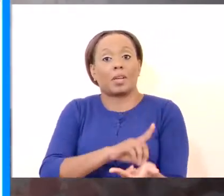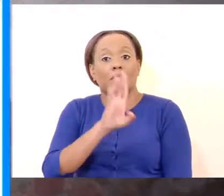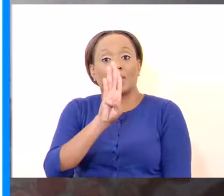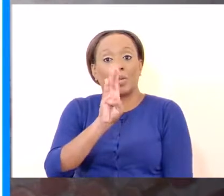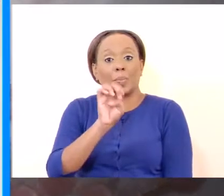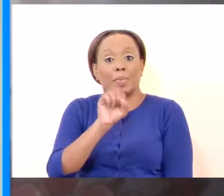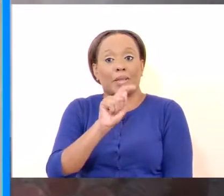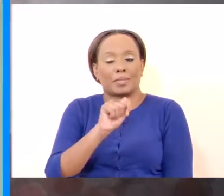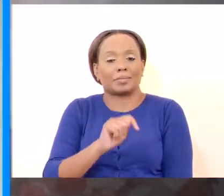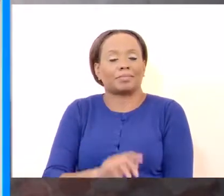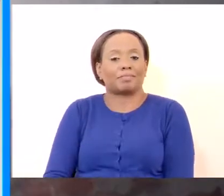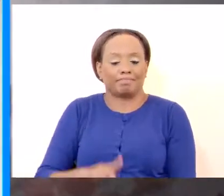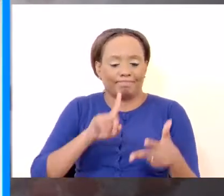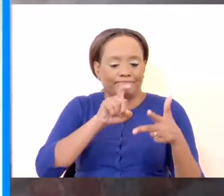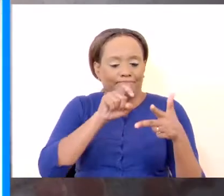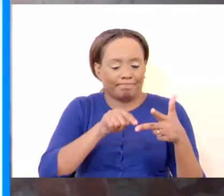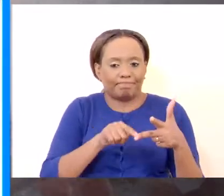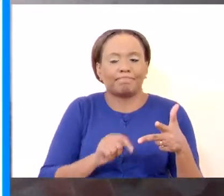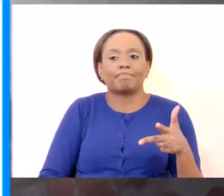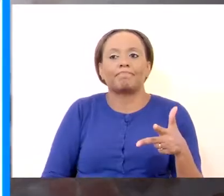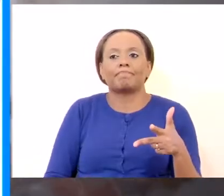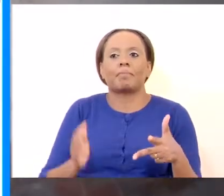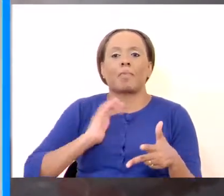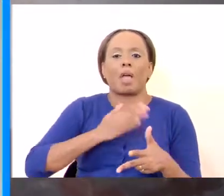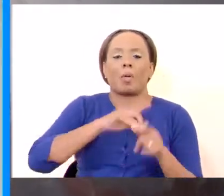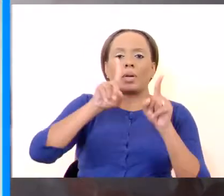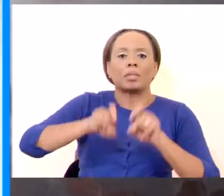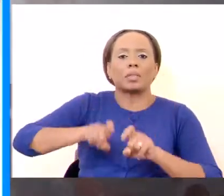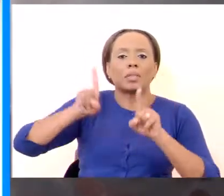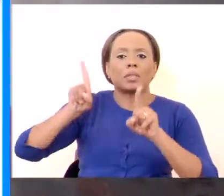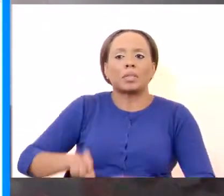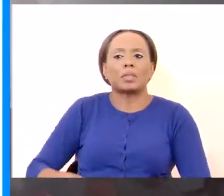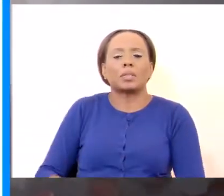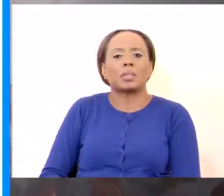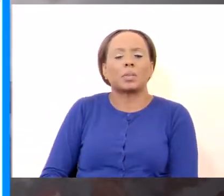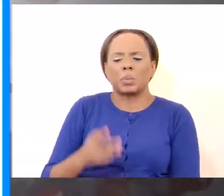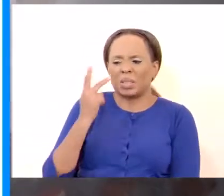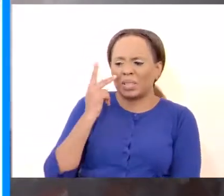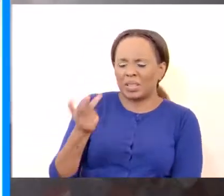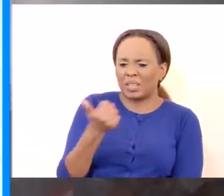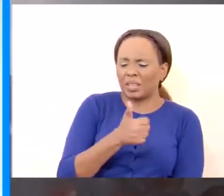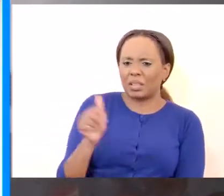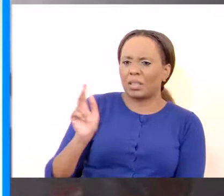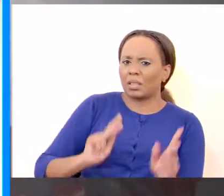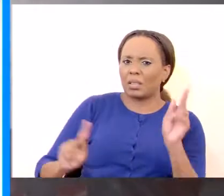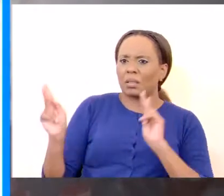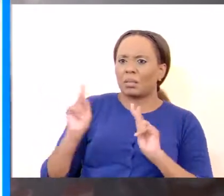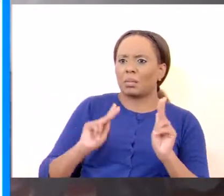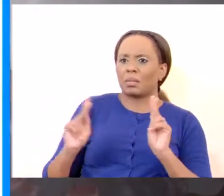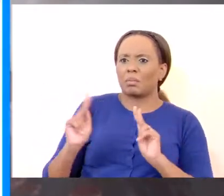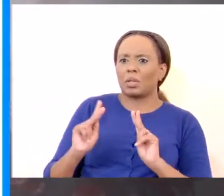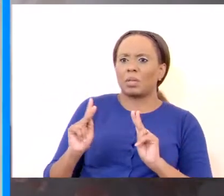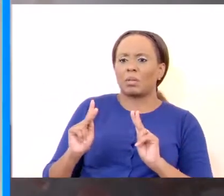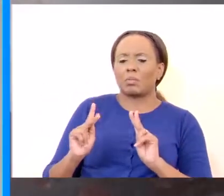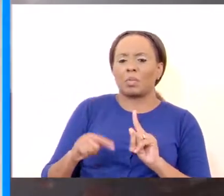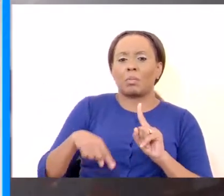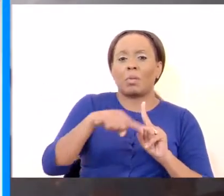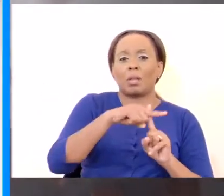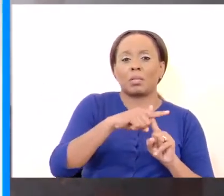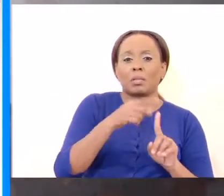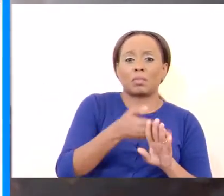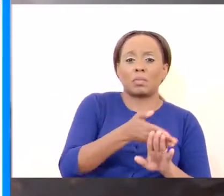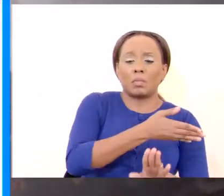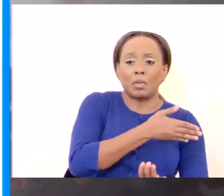have we in our testing, have we encountered persons that were reinfected, that were positive